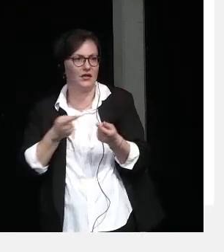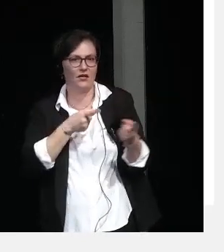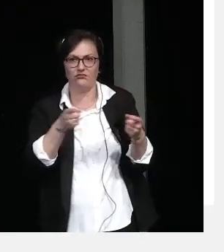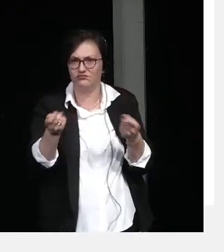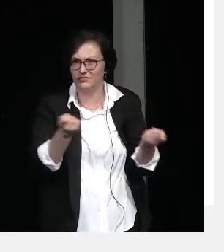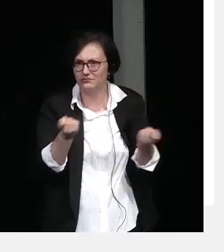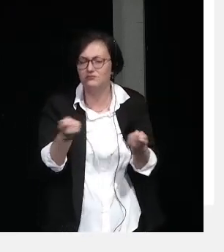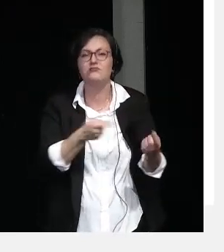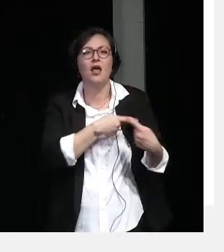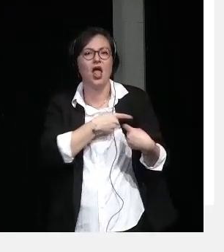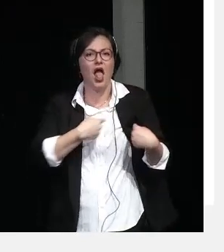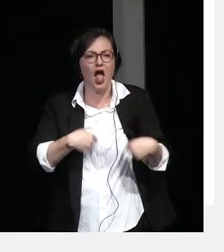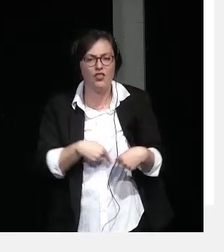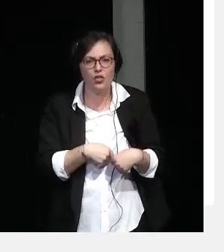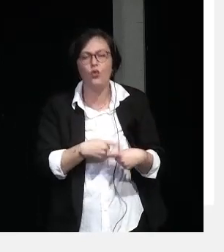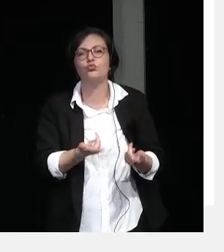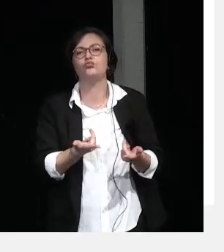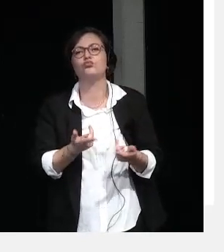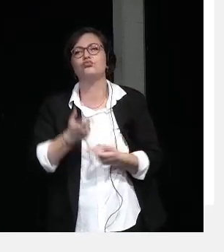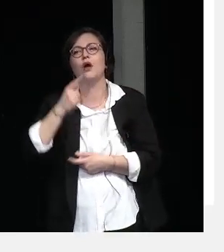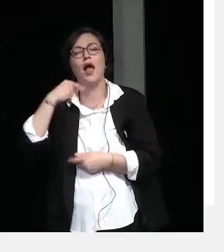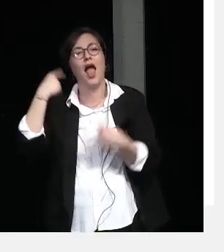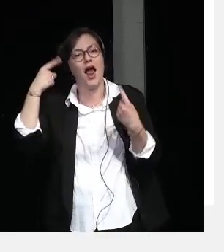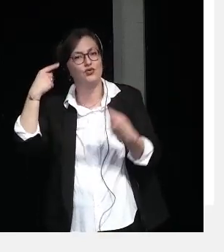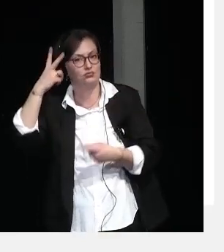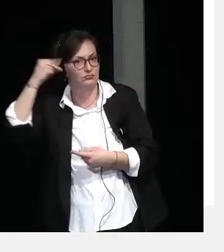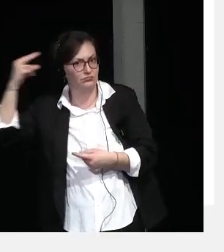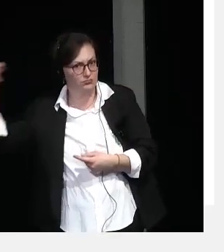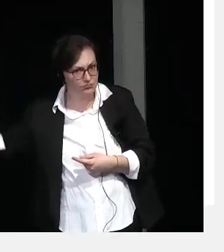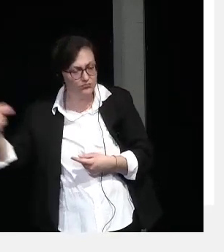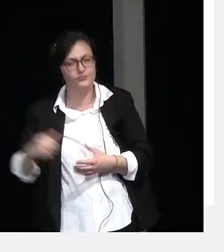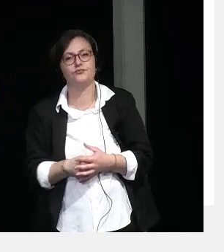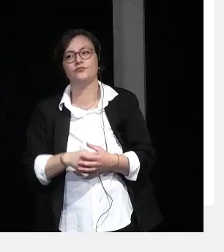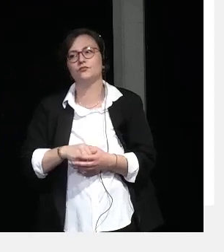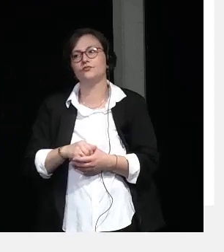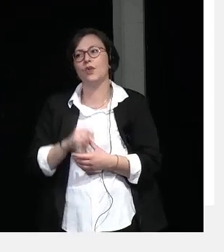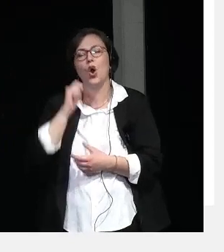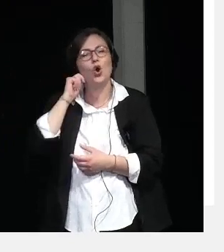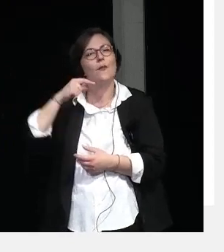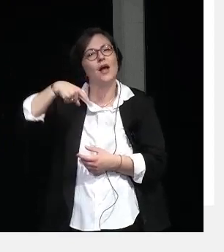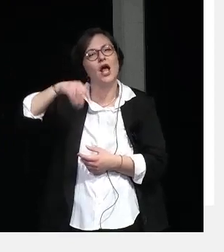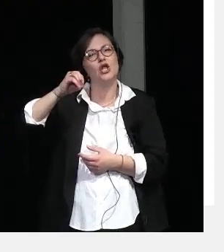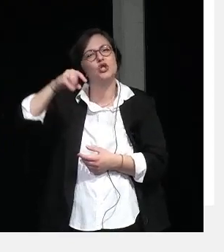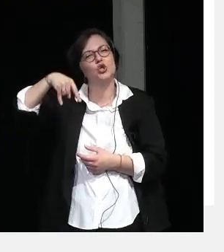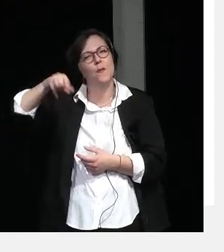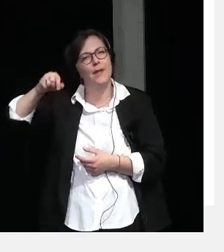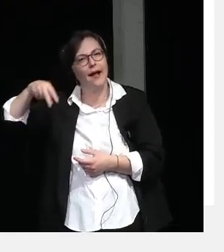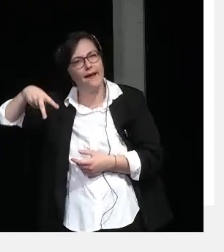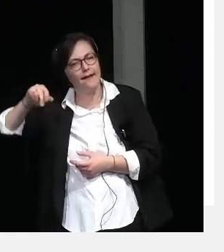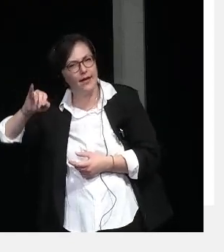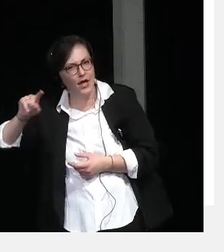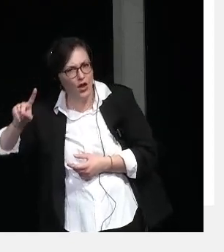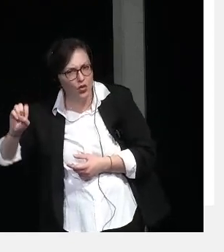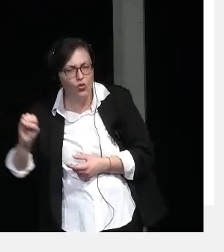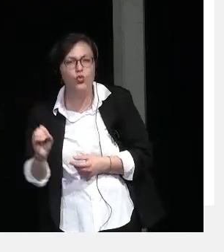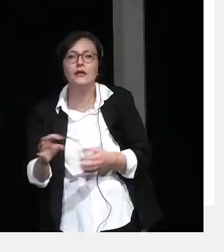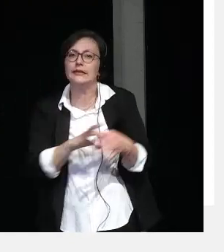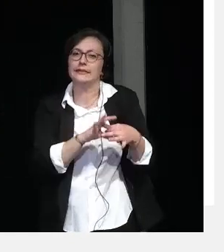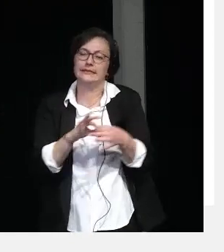think. Eleni Anna Topalidou, Hara Natsou, Maria Tsibloudi, and Marina Ziavali I